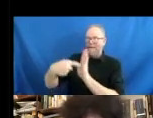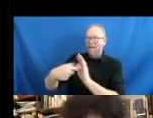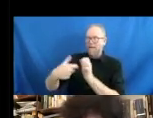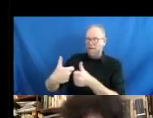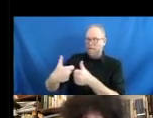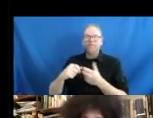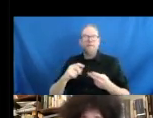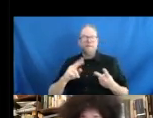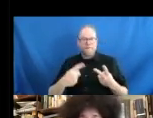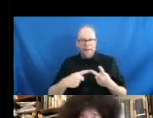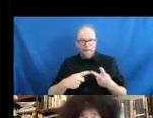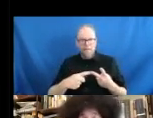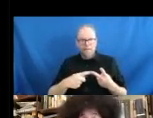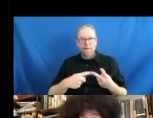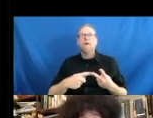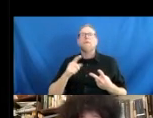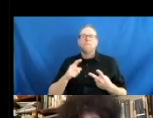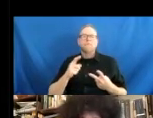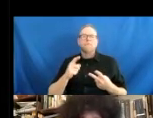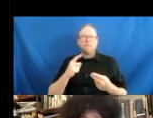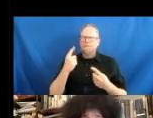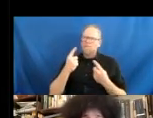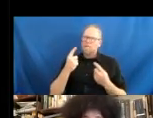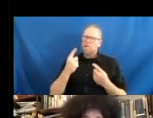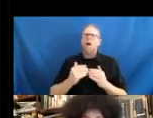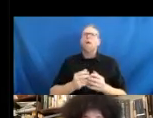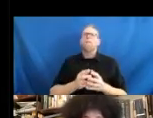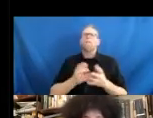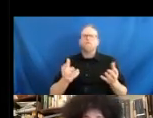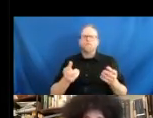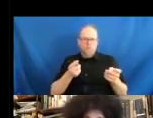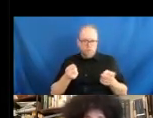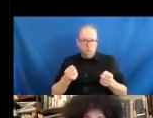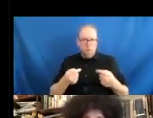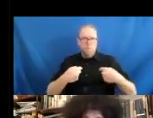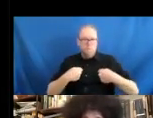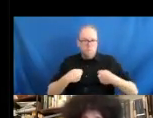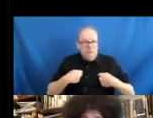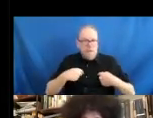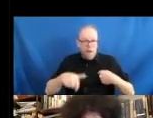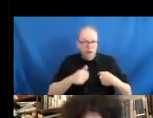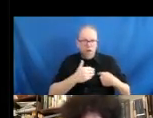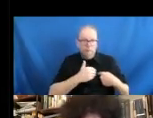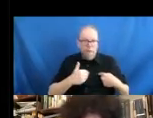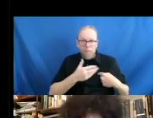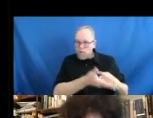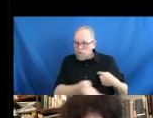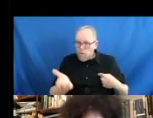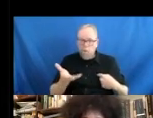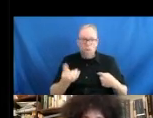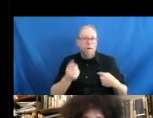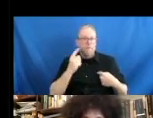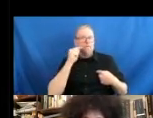you should consider is the amount of control that you and other members would like to have over the